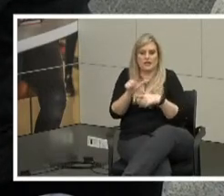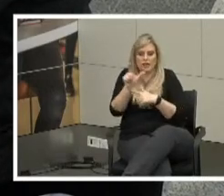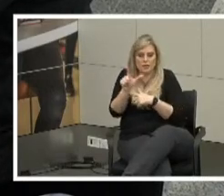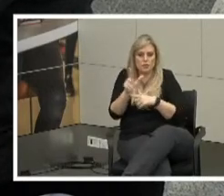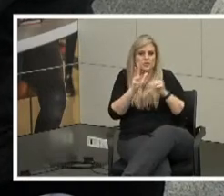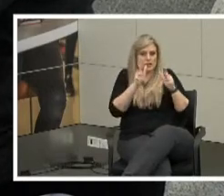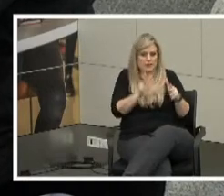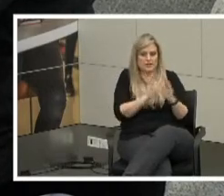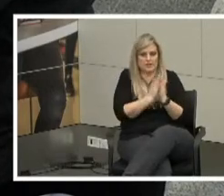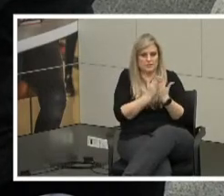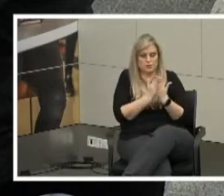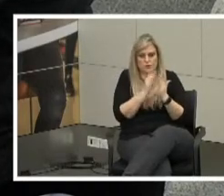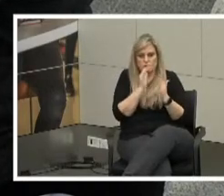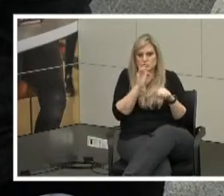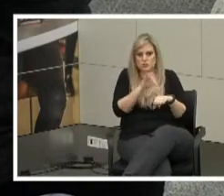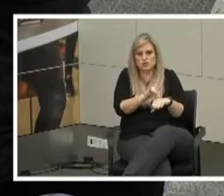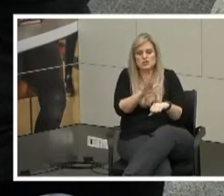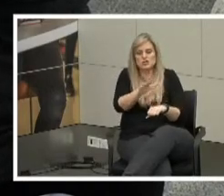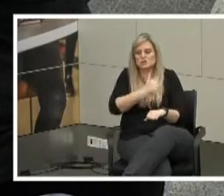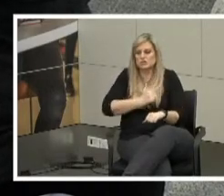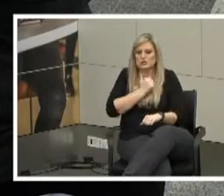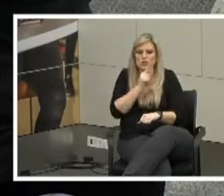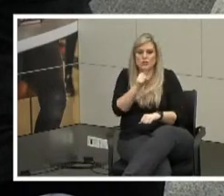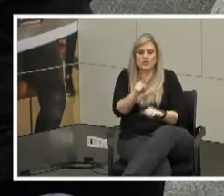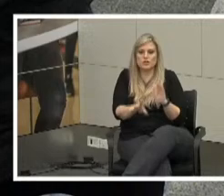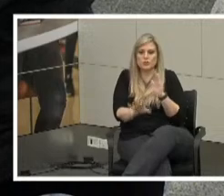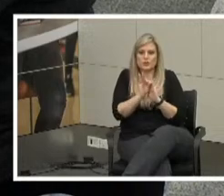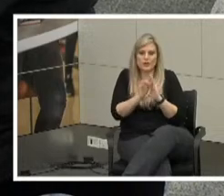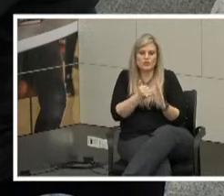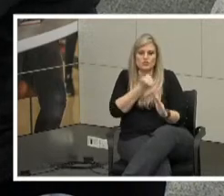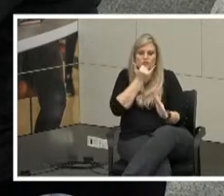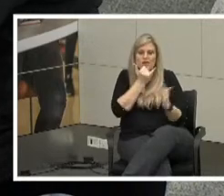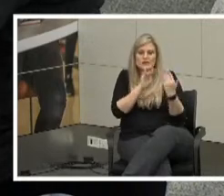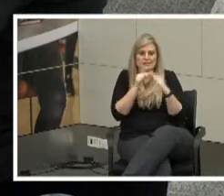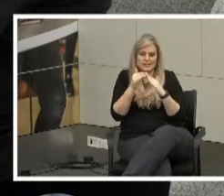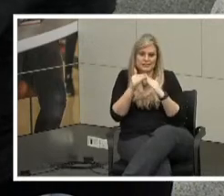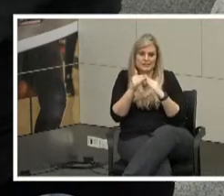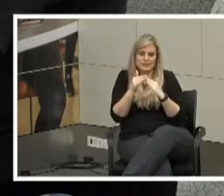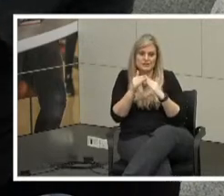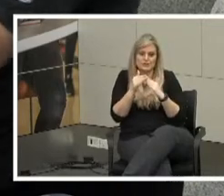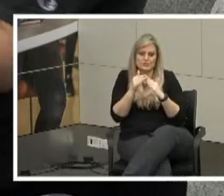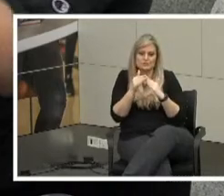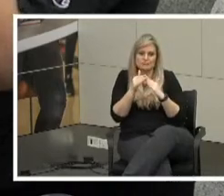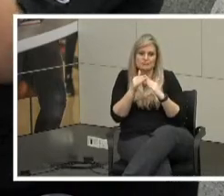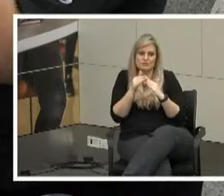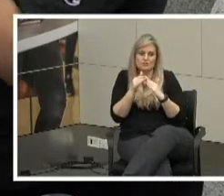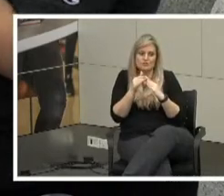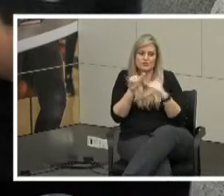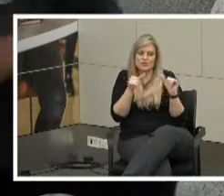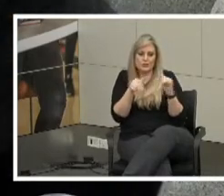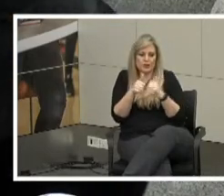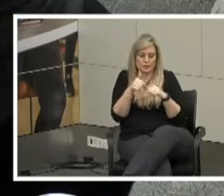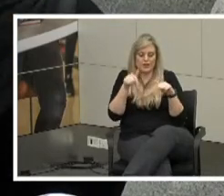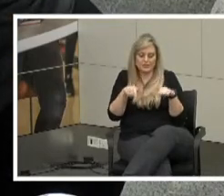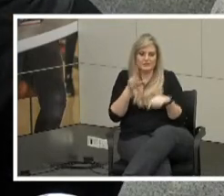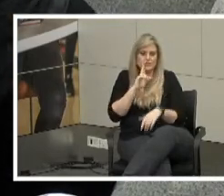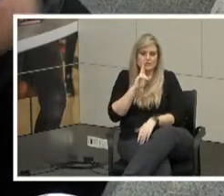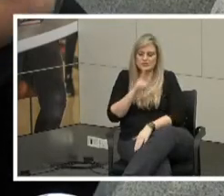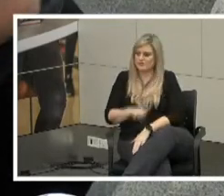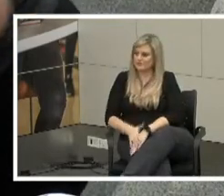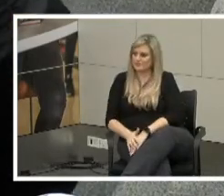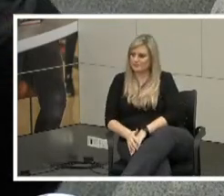alone I'm sorry sir but you picked the wrong City to mess with this is Houston thank